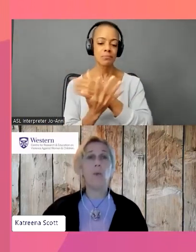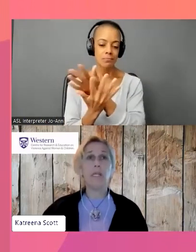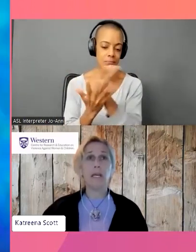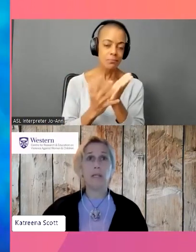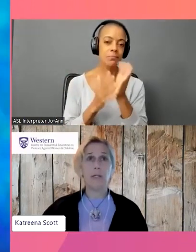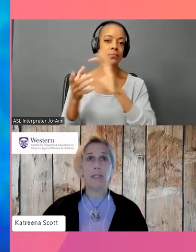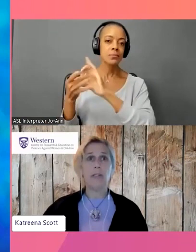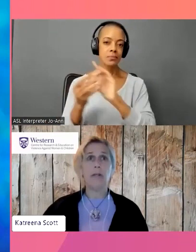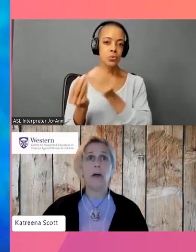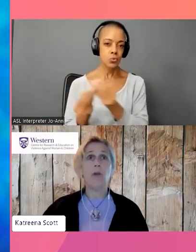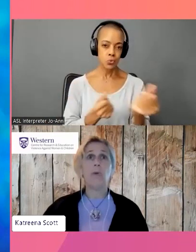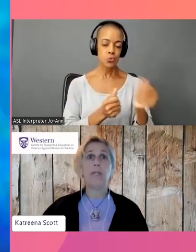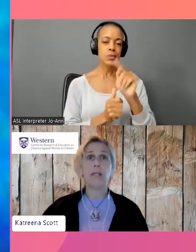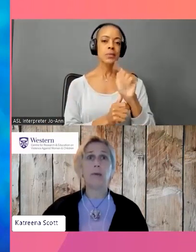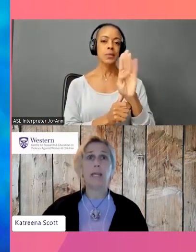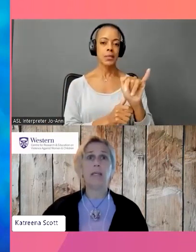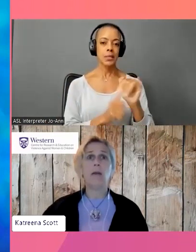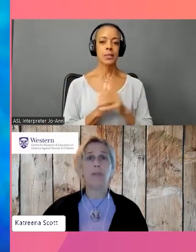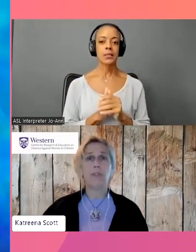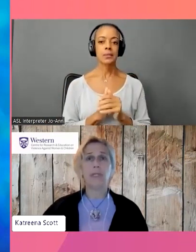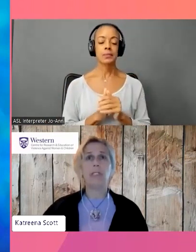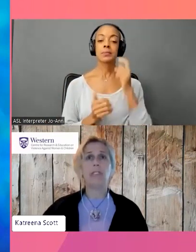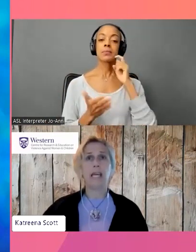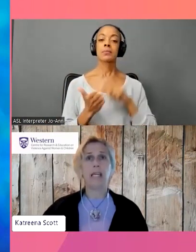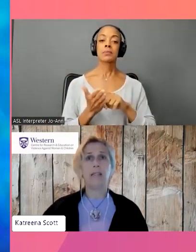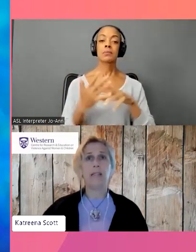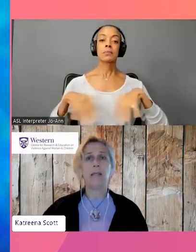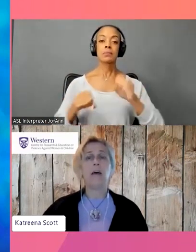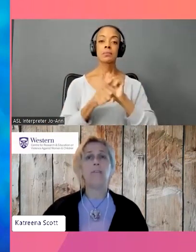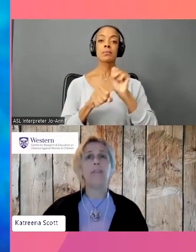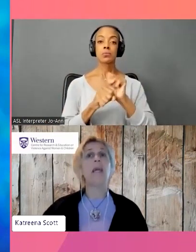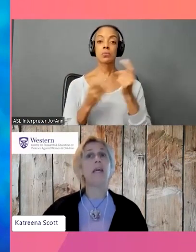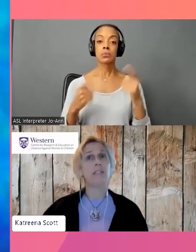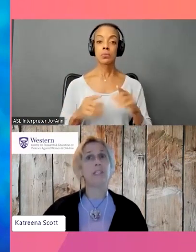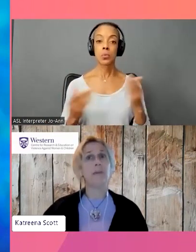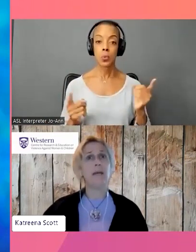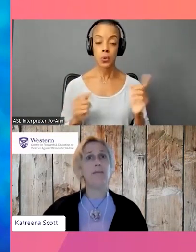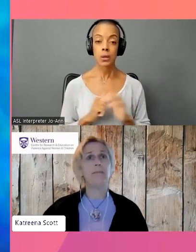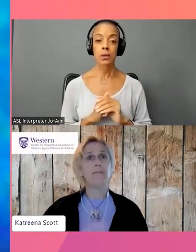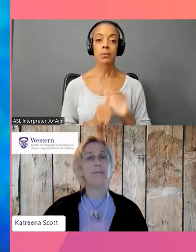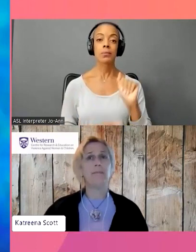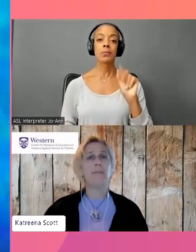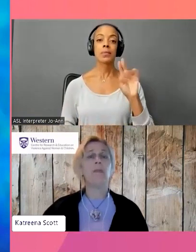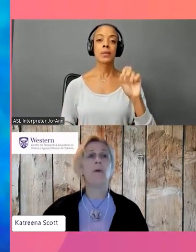I want to acknowledge our work is located on the traditional lands of the Anishinaabeg,